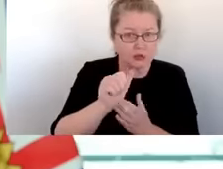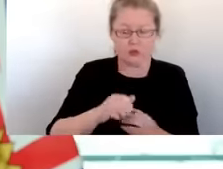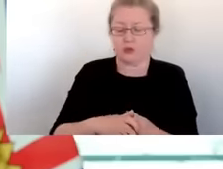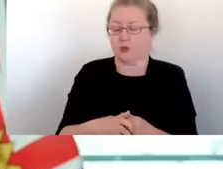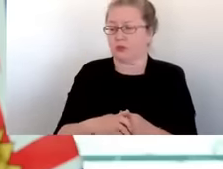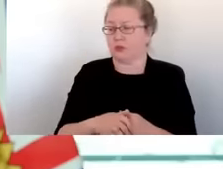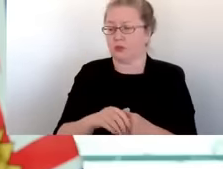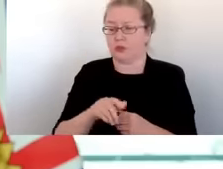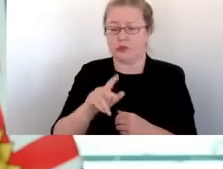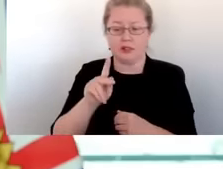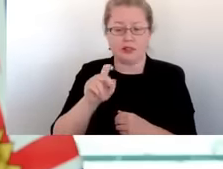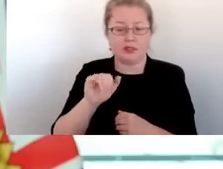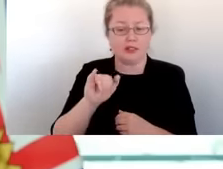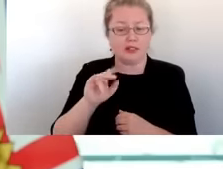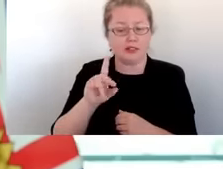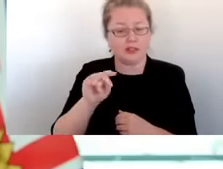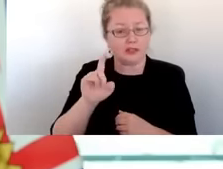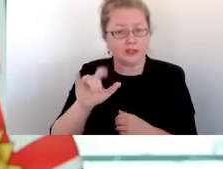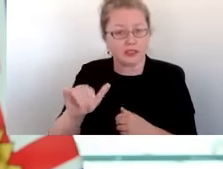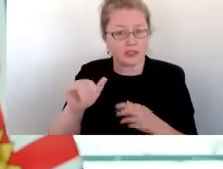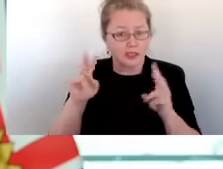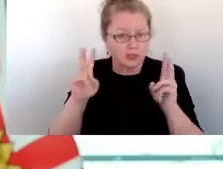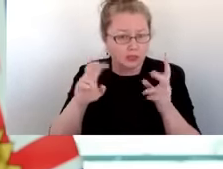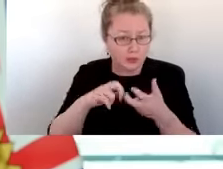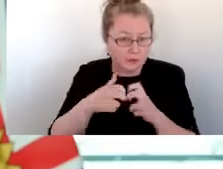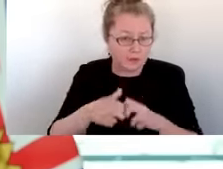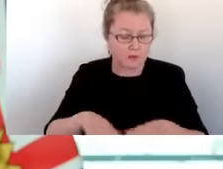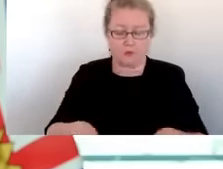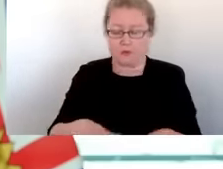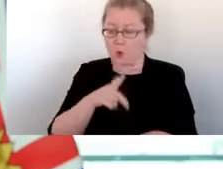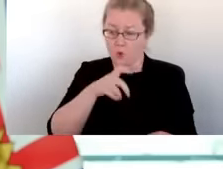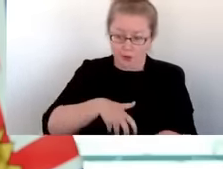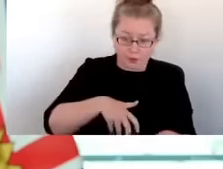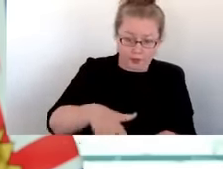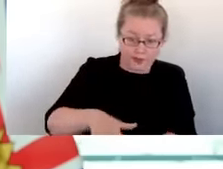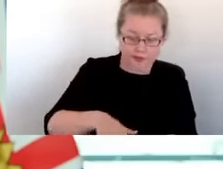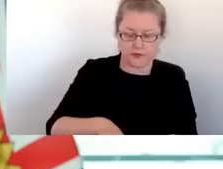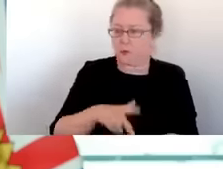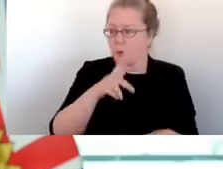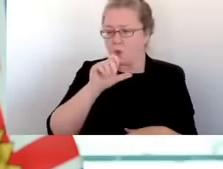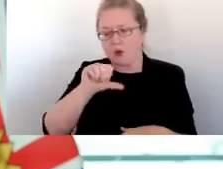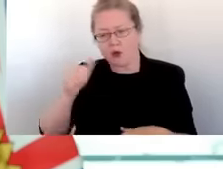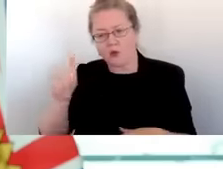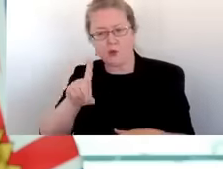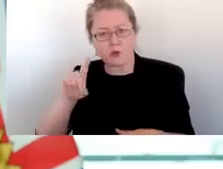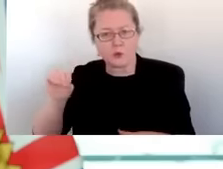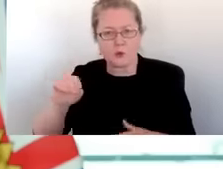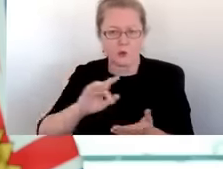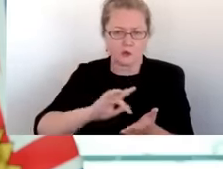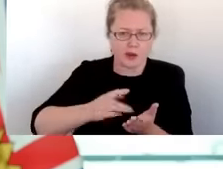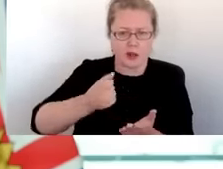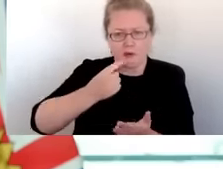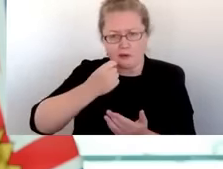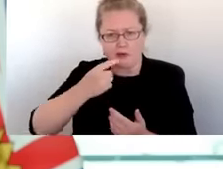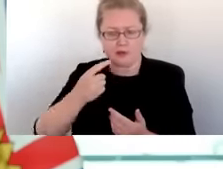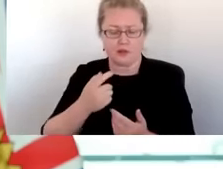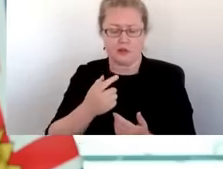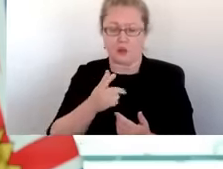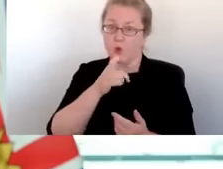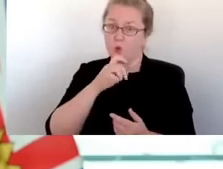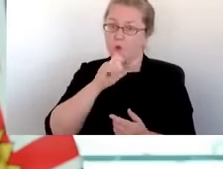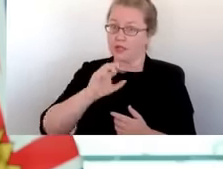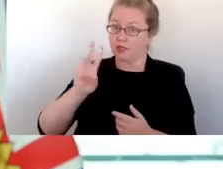chronic kidney, liver, lung diseases, pregnant people, and those and a number of other disorders and medications, and